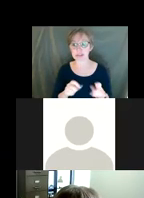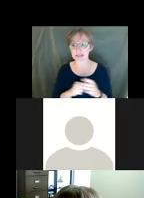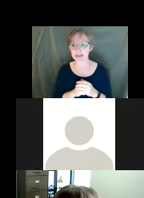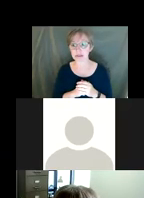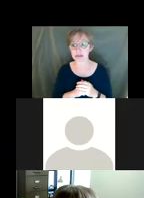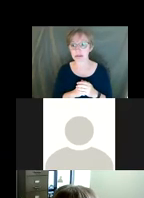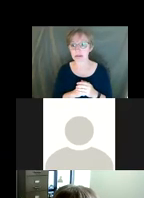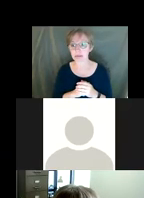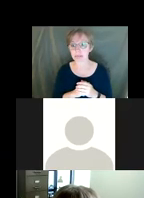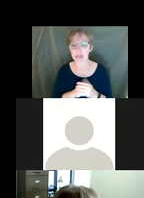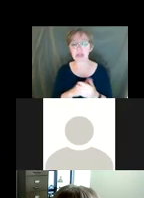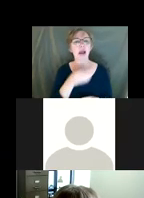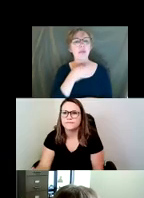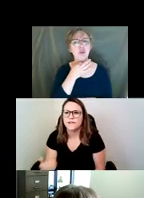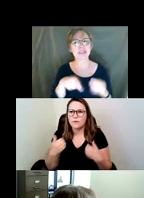for the vouchers? By the vouchers,